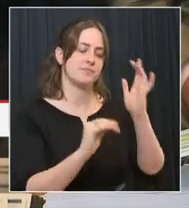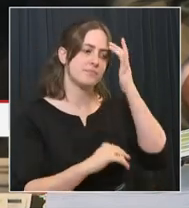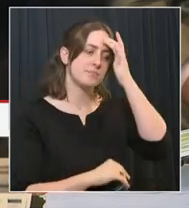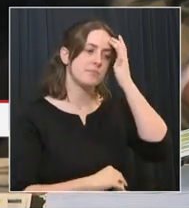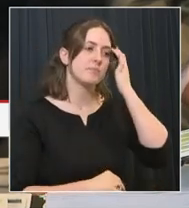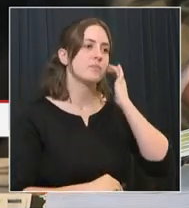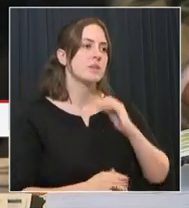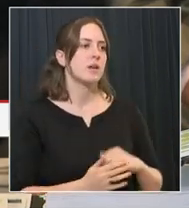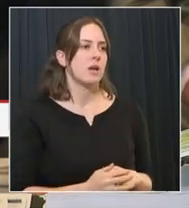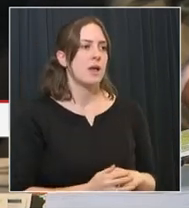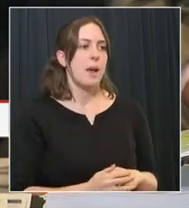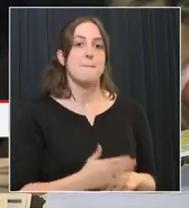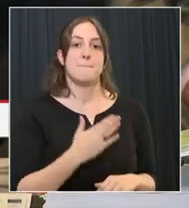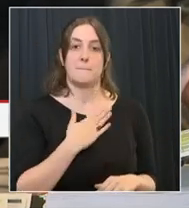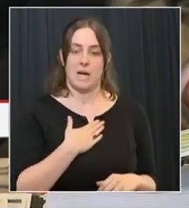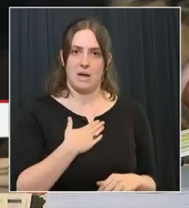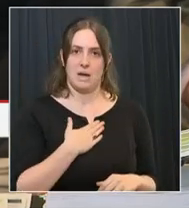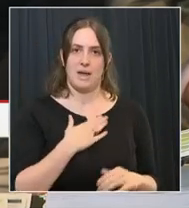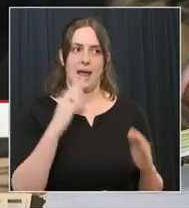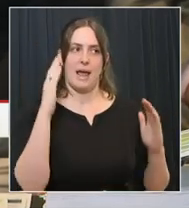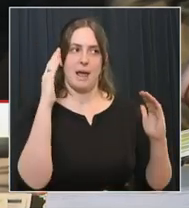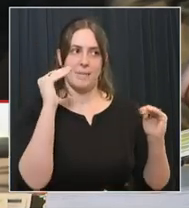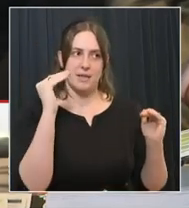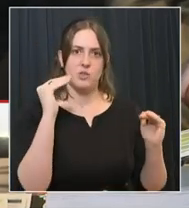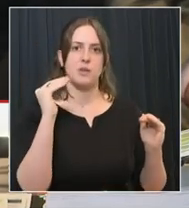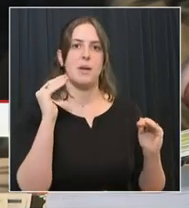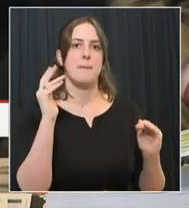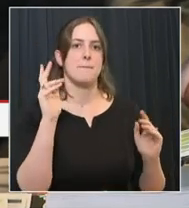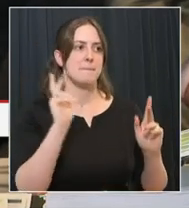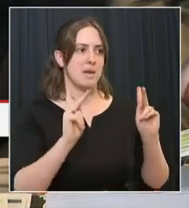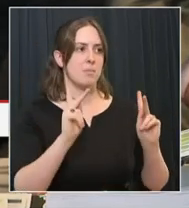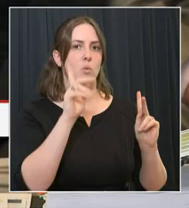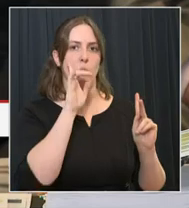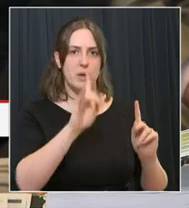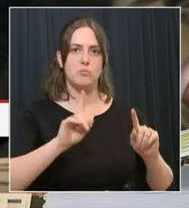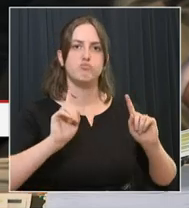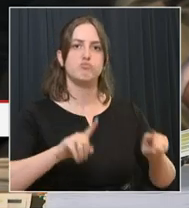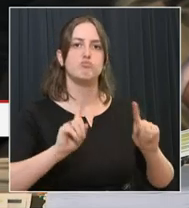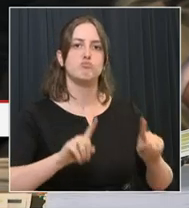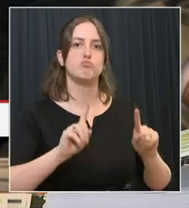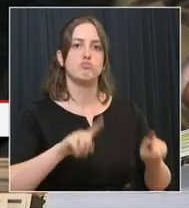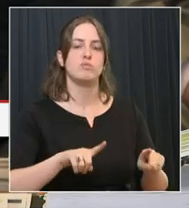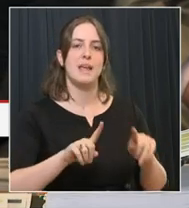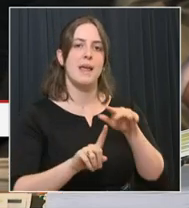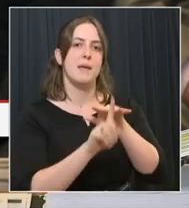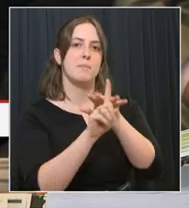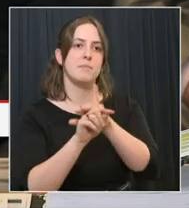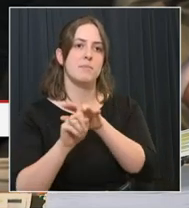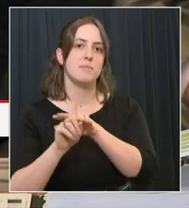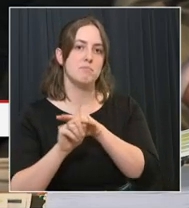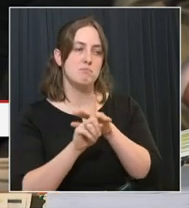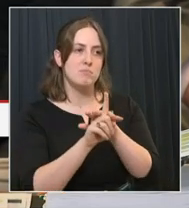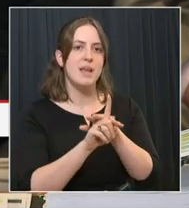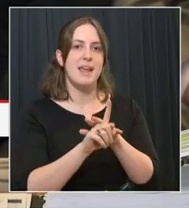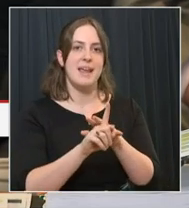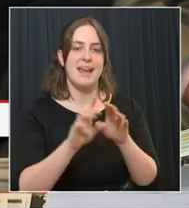is my expectation that people report in person to work according to our telework policy.